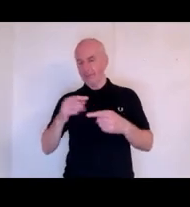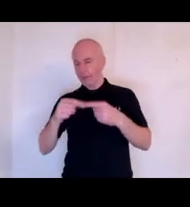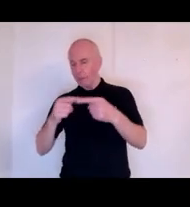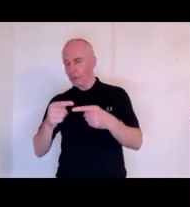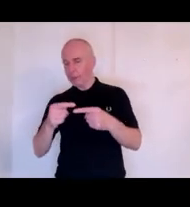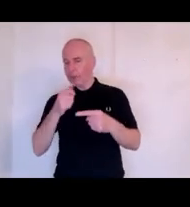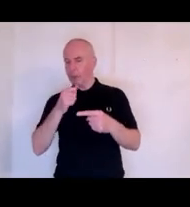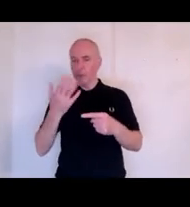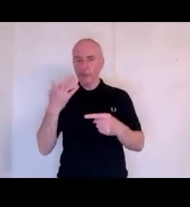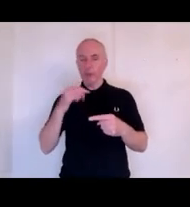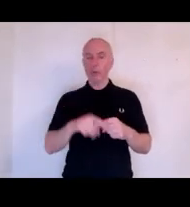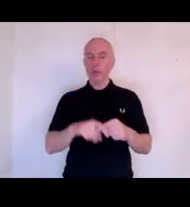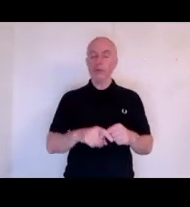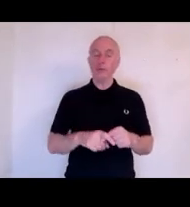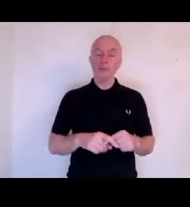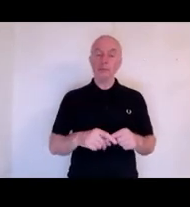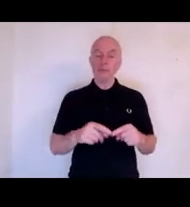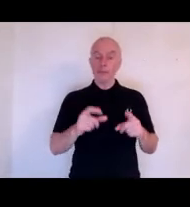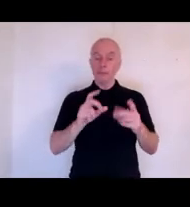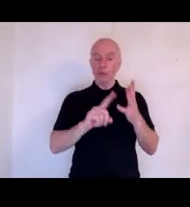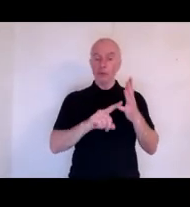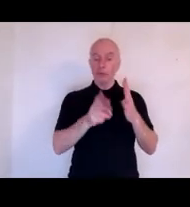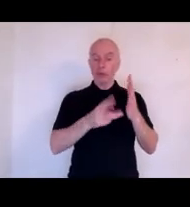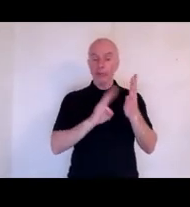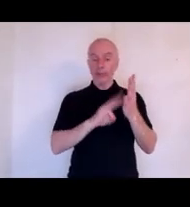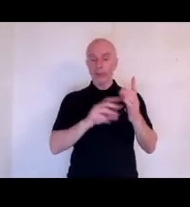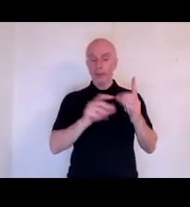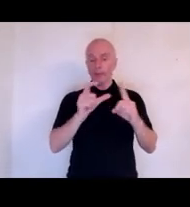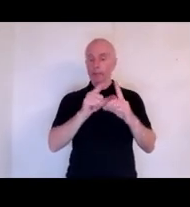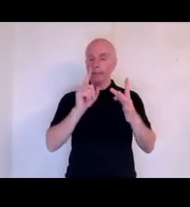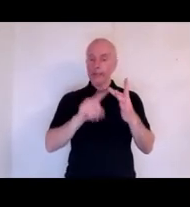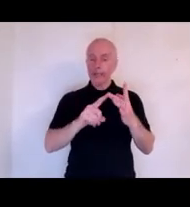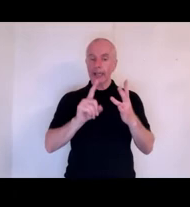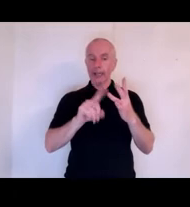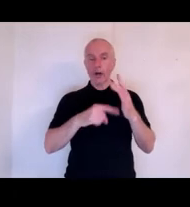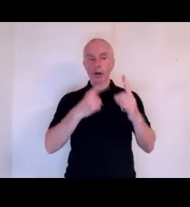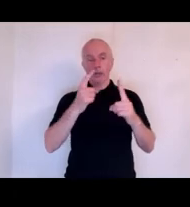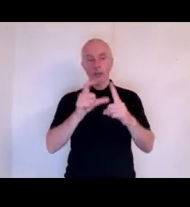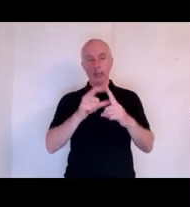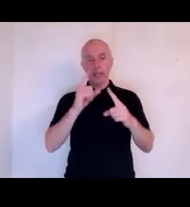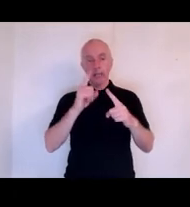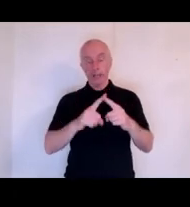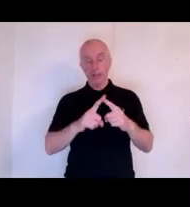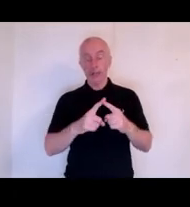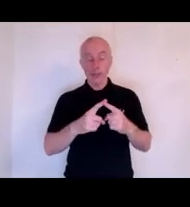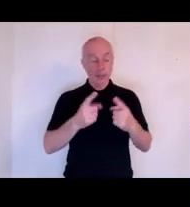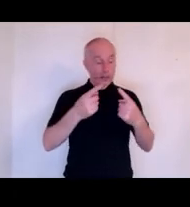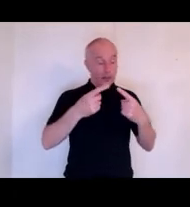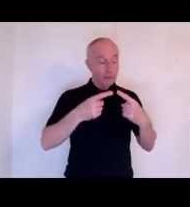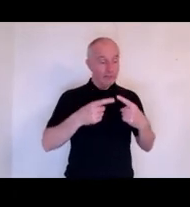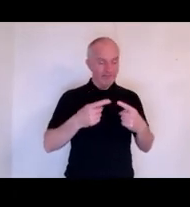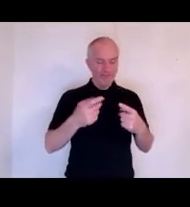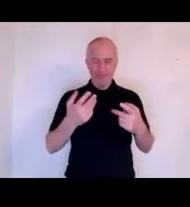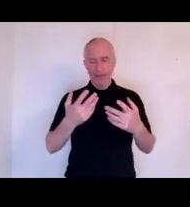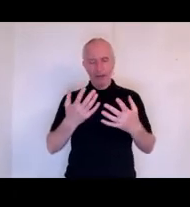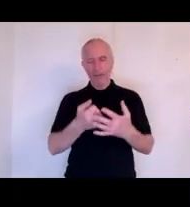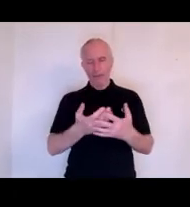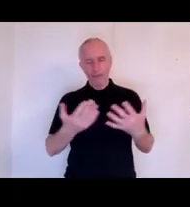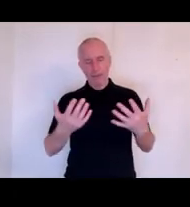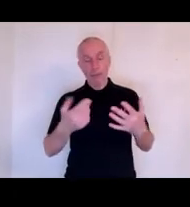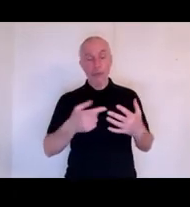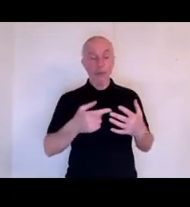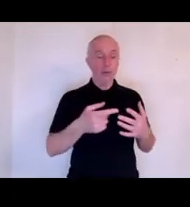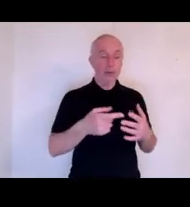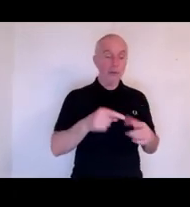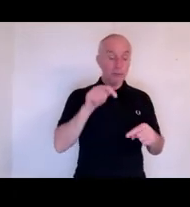most reactors around the world, we're starting to look at how uranium nitride fuel can be used. Uranium nitride fuel offers a number